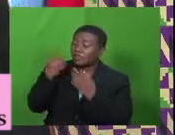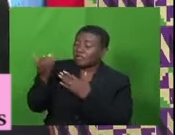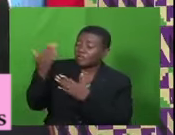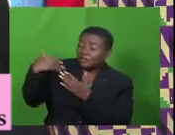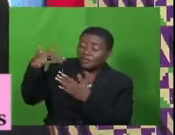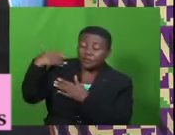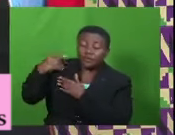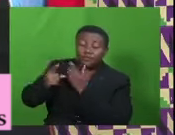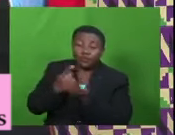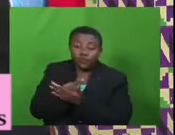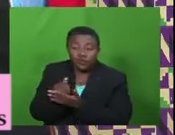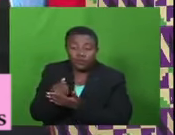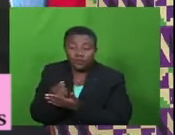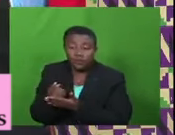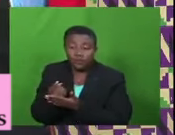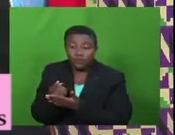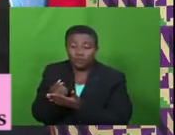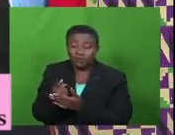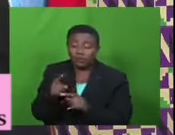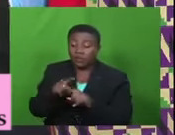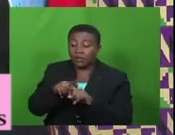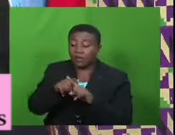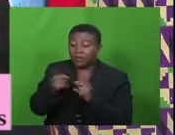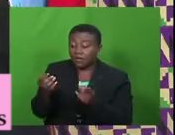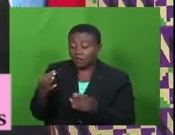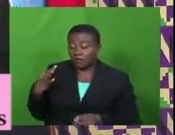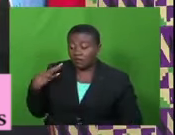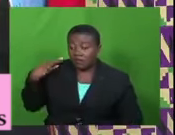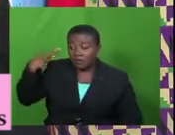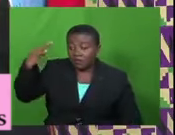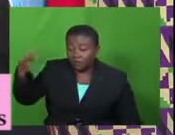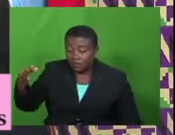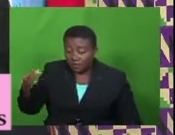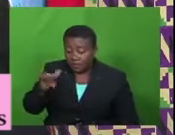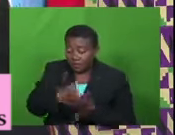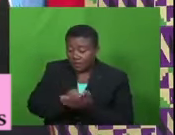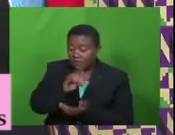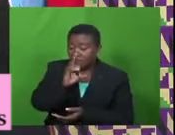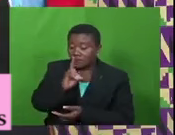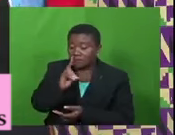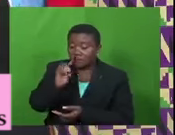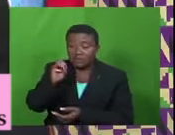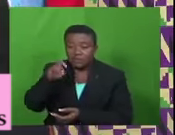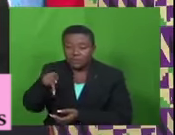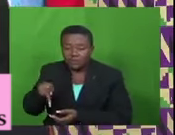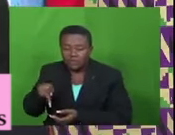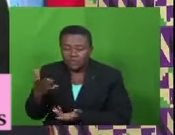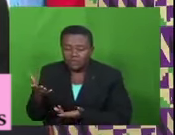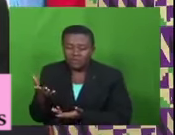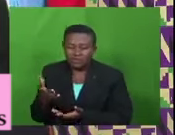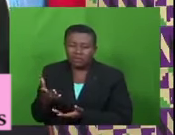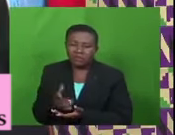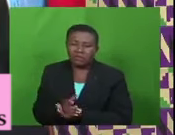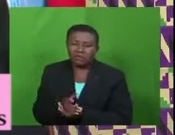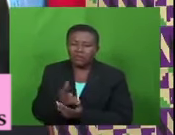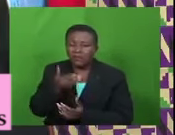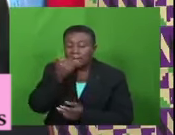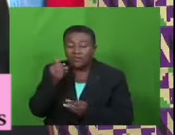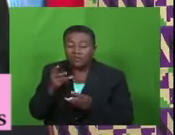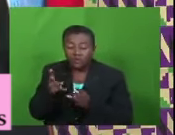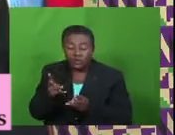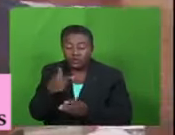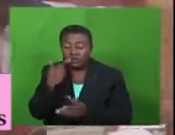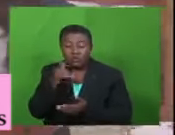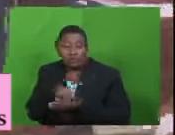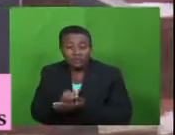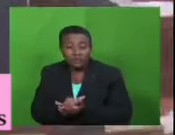weeks, but the voluntary nature of the DDE program bears repeating, as is the fact